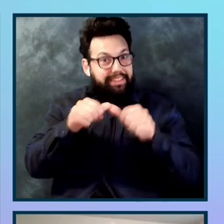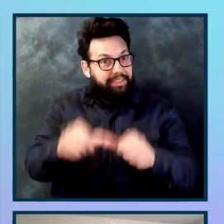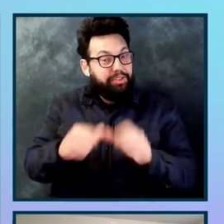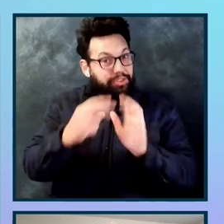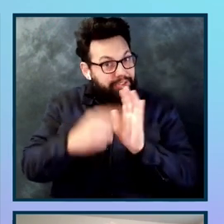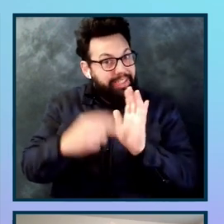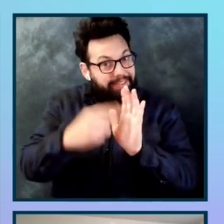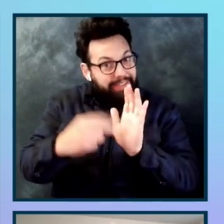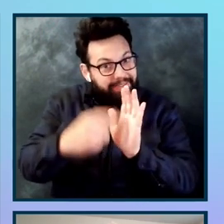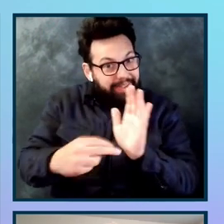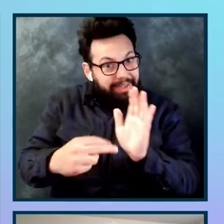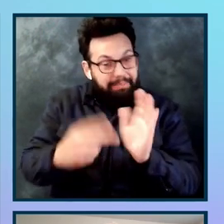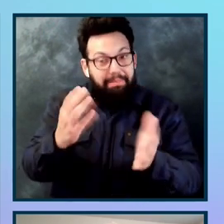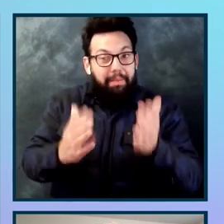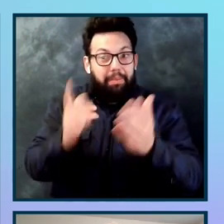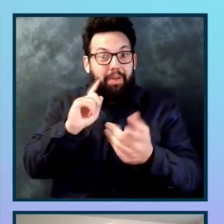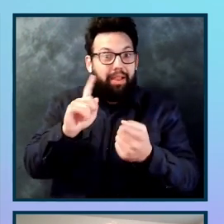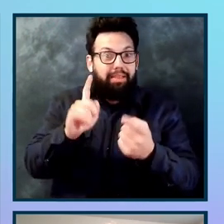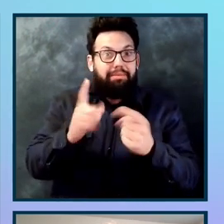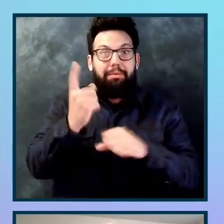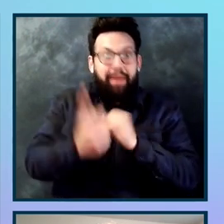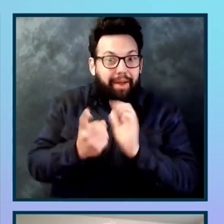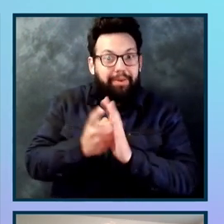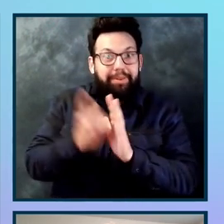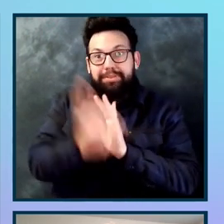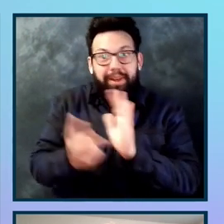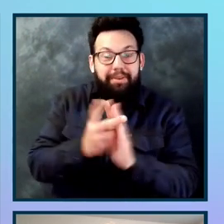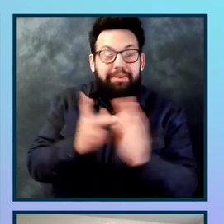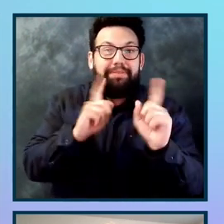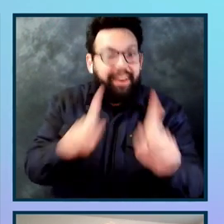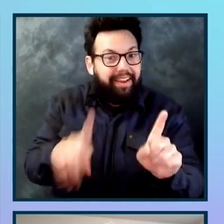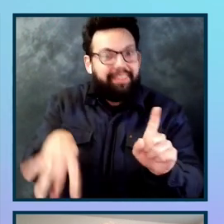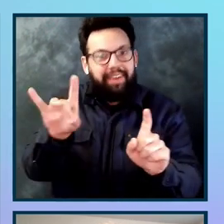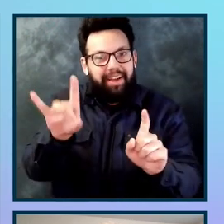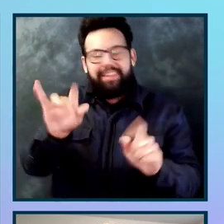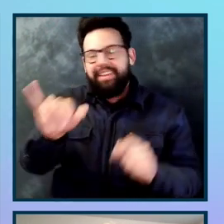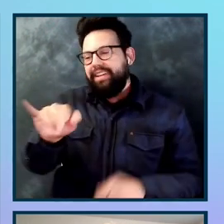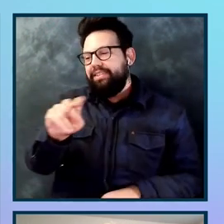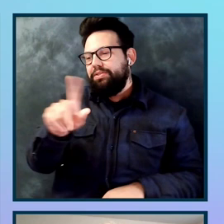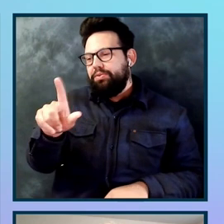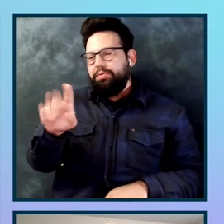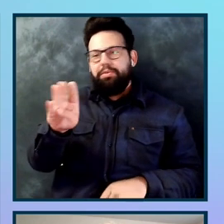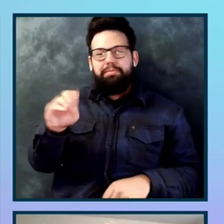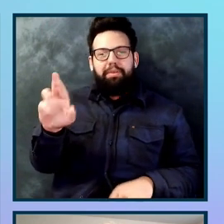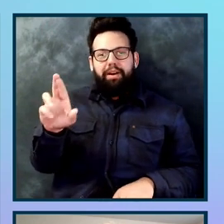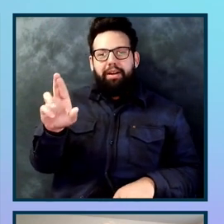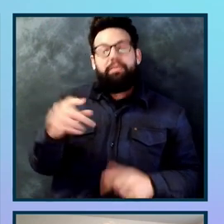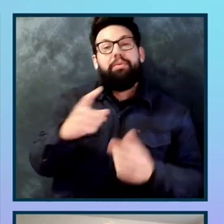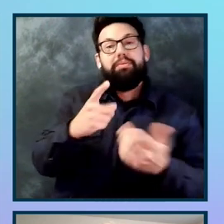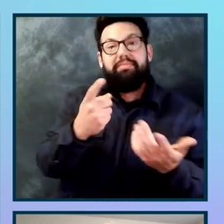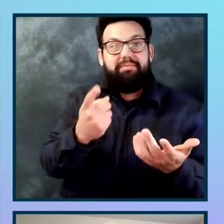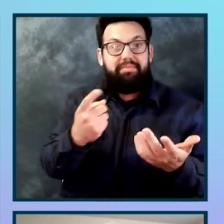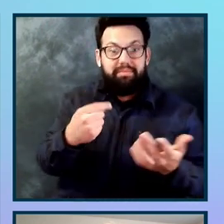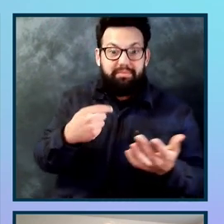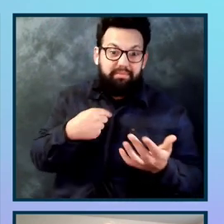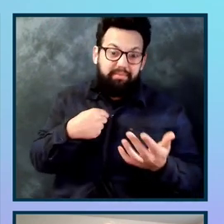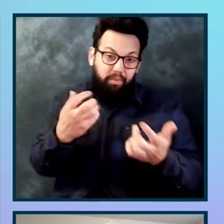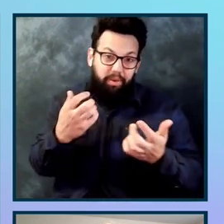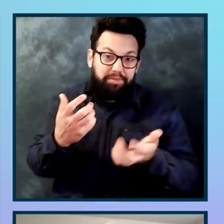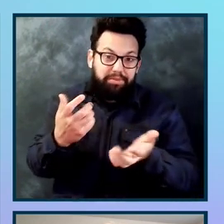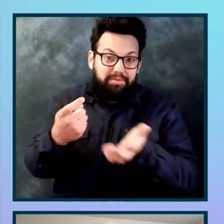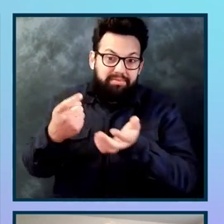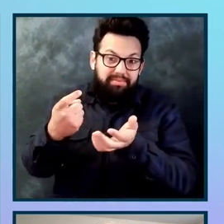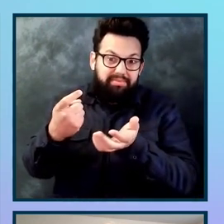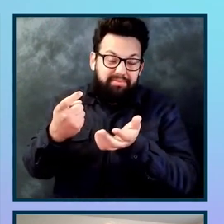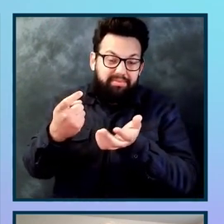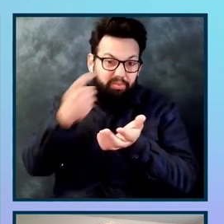12:30, quarter of two. I don't know. There's a lot of stuff here. What I do want to call out, actually, a positive here, they're pretty transparent about how they do